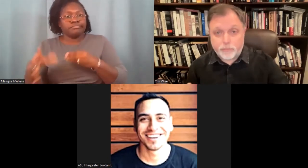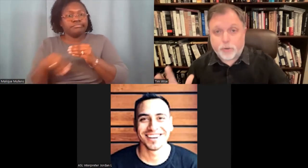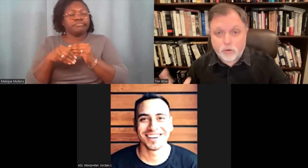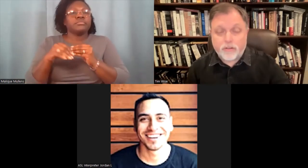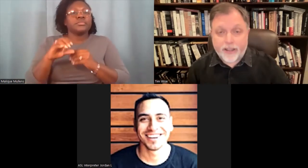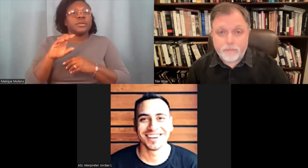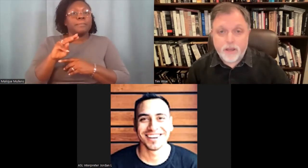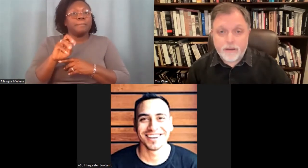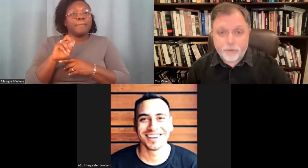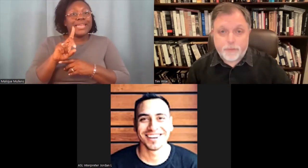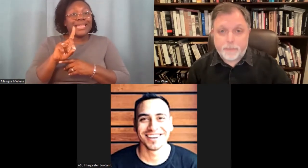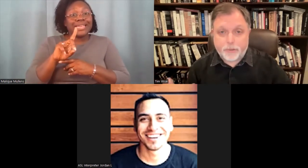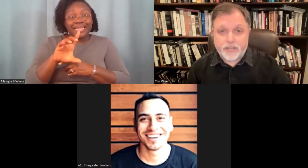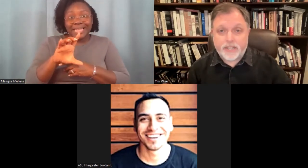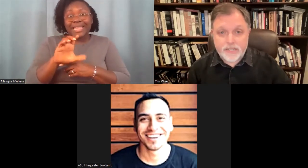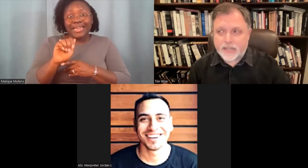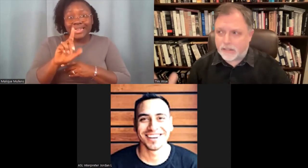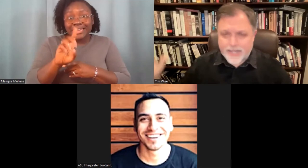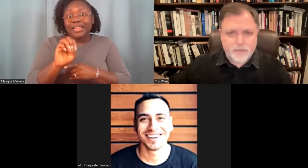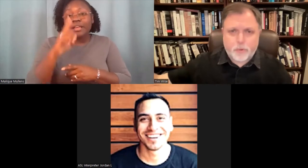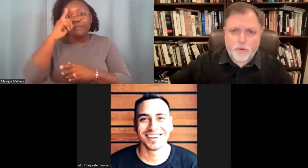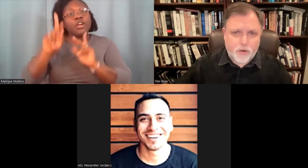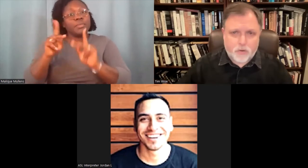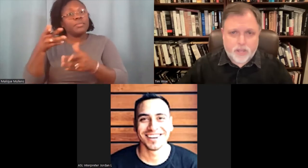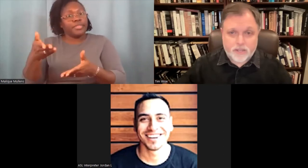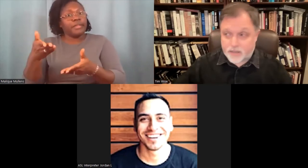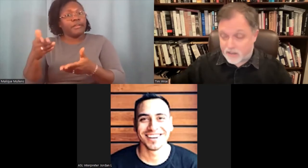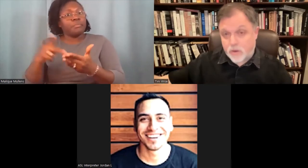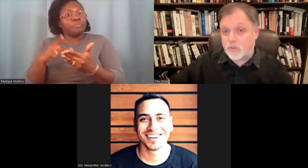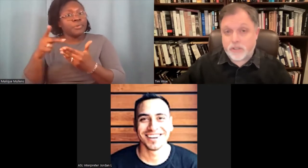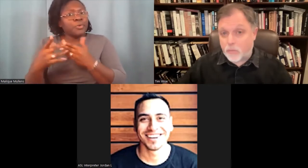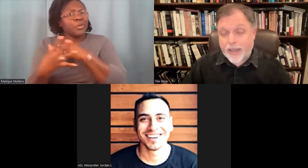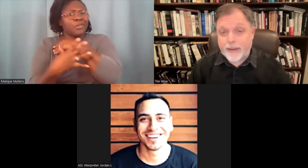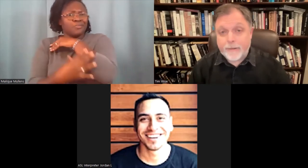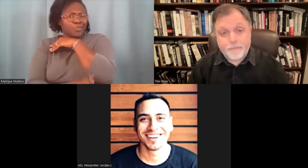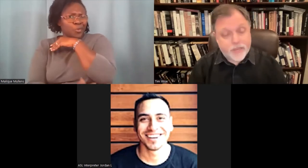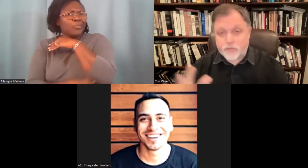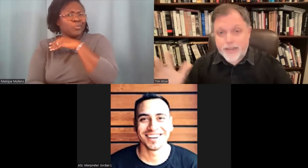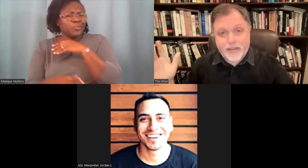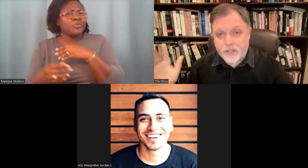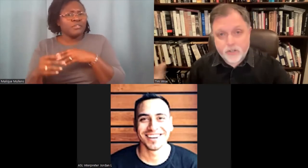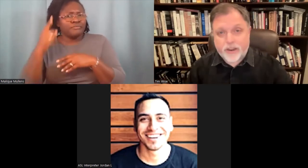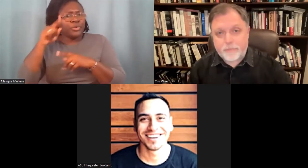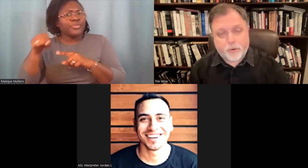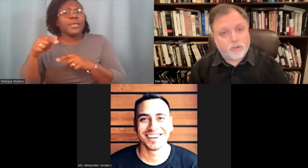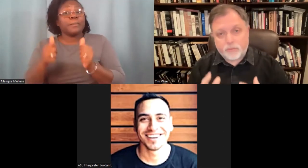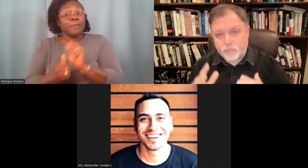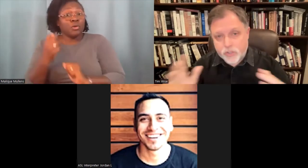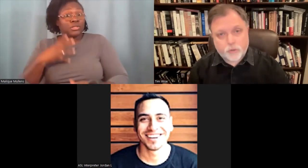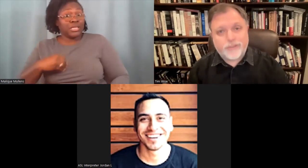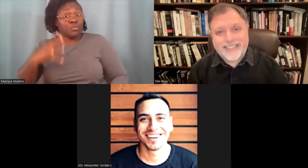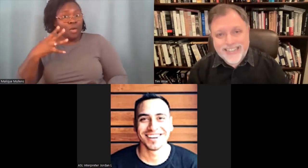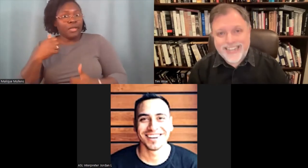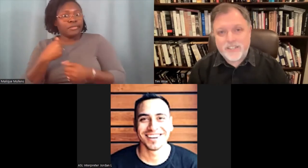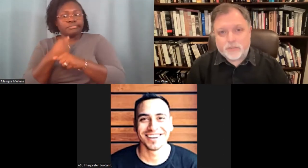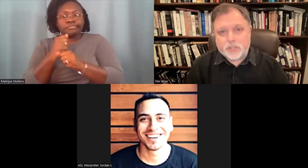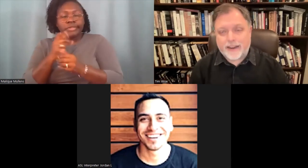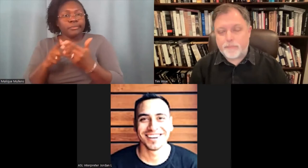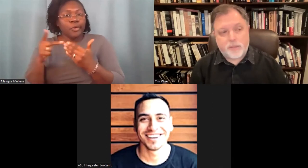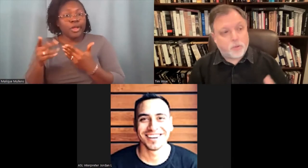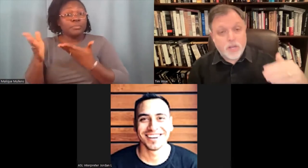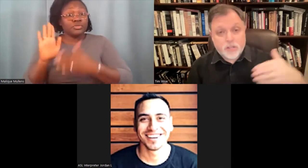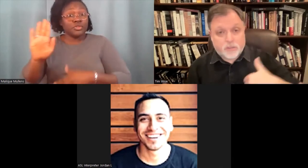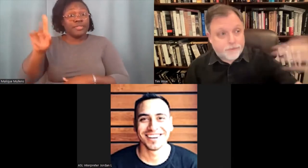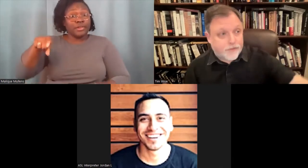really good program for people in Kentucky. Lots of poor folk in Kentucky, mostly white. They created this great program. It was serving the needs of a